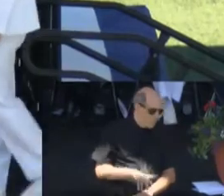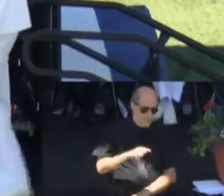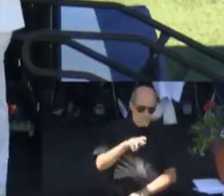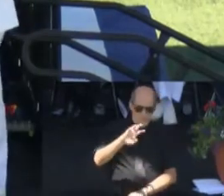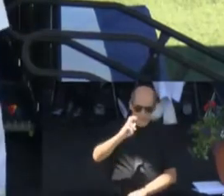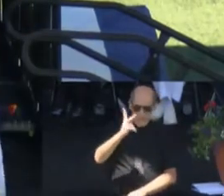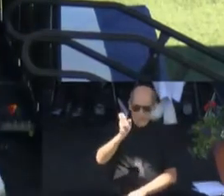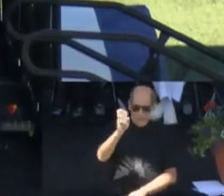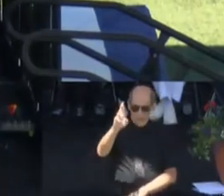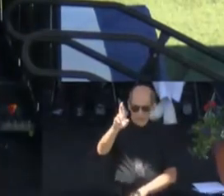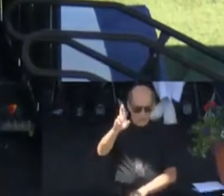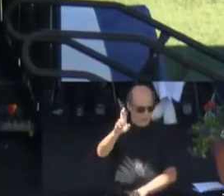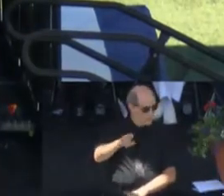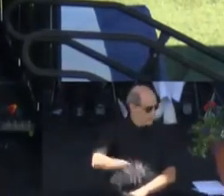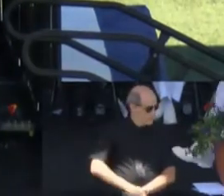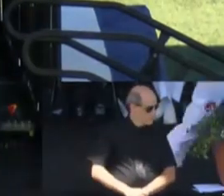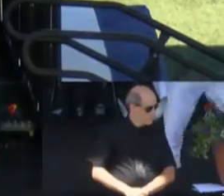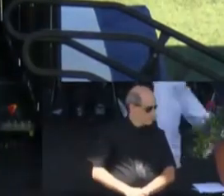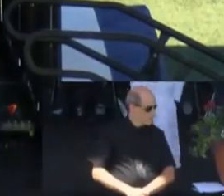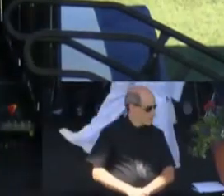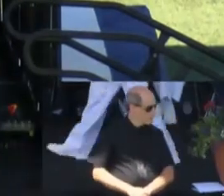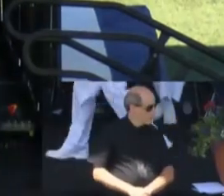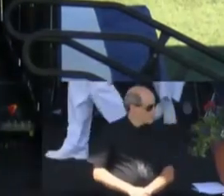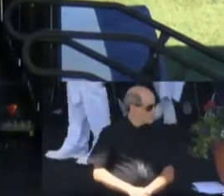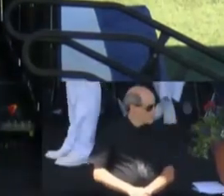Tucker Neil Dotson.